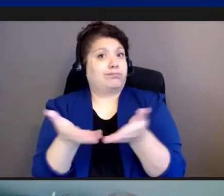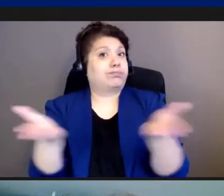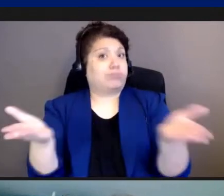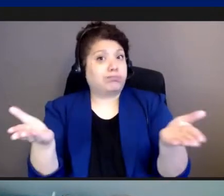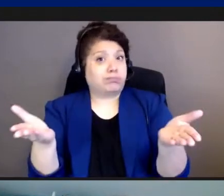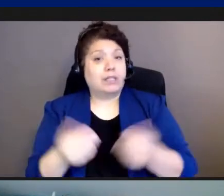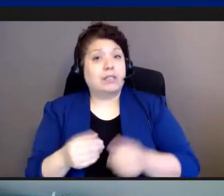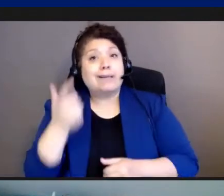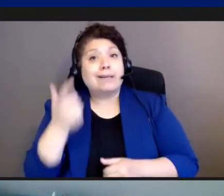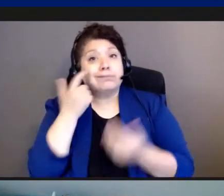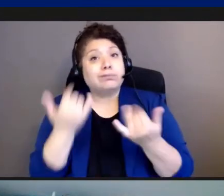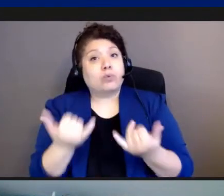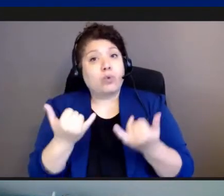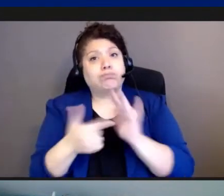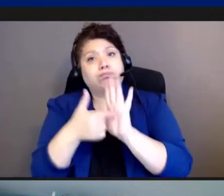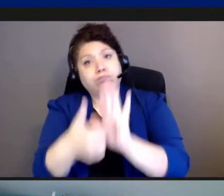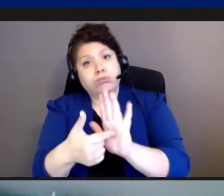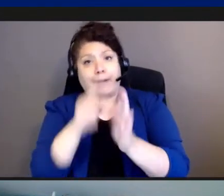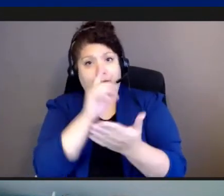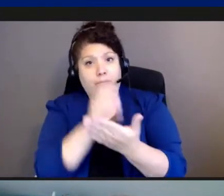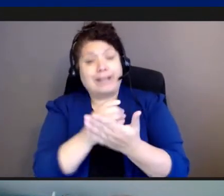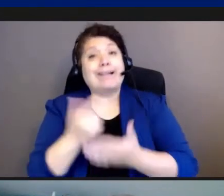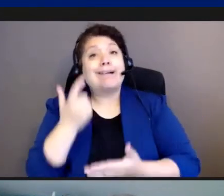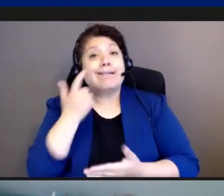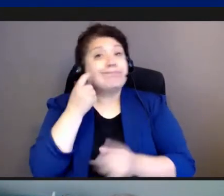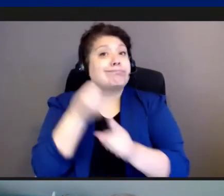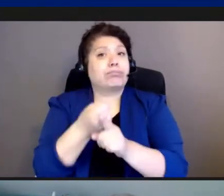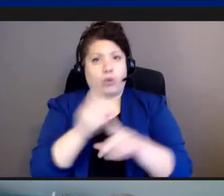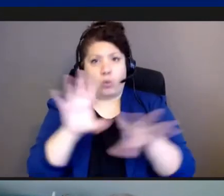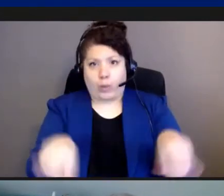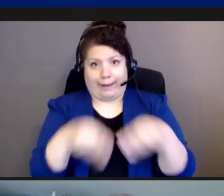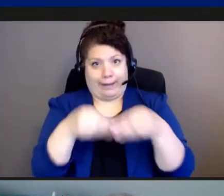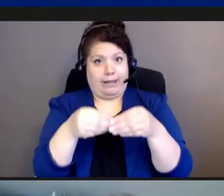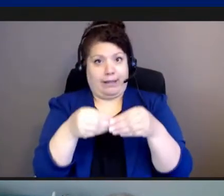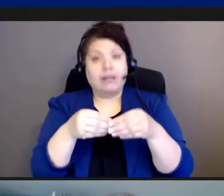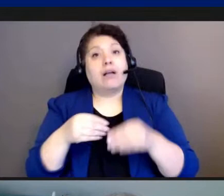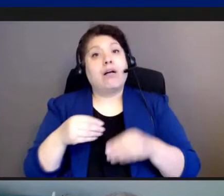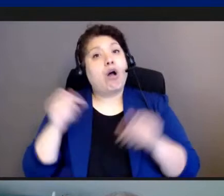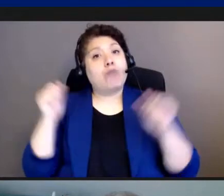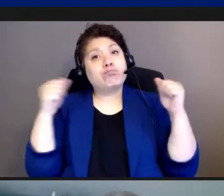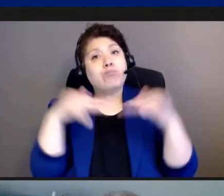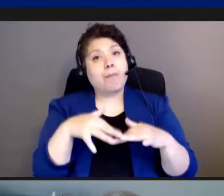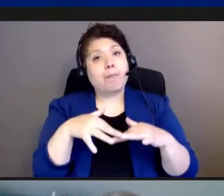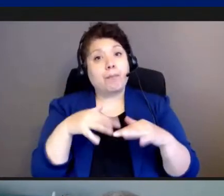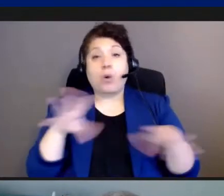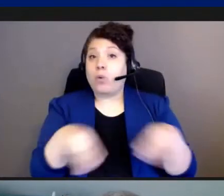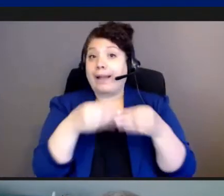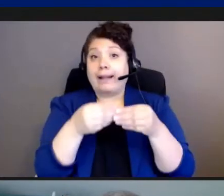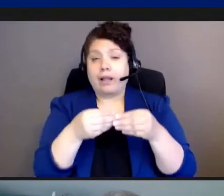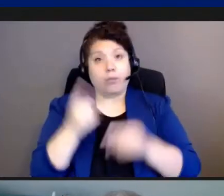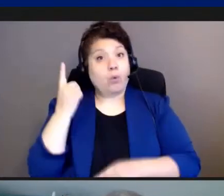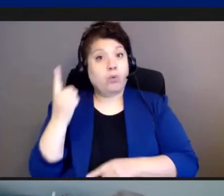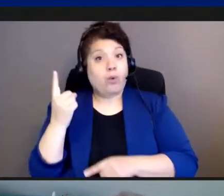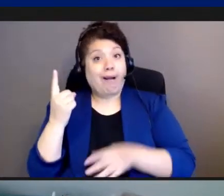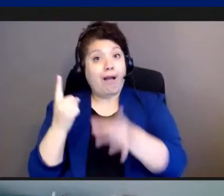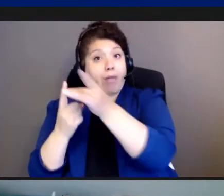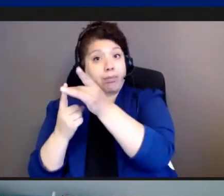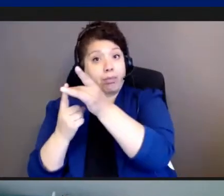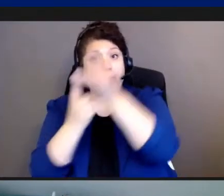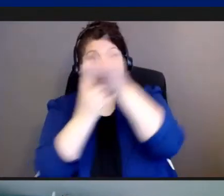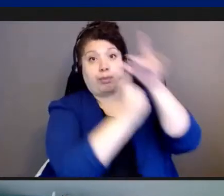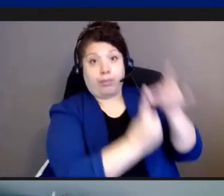new infographic of a wedding cluster that shows what can happen when just one person with symptoms of COVID attends a